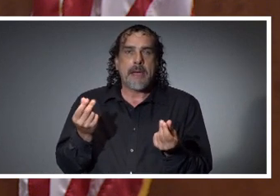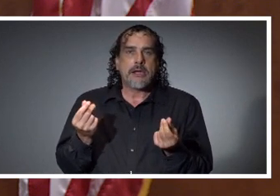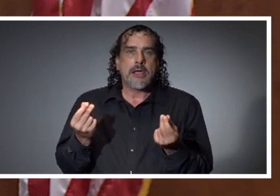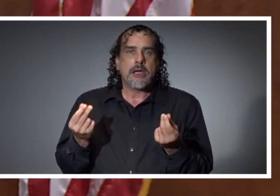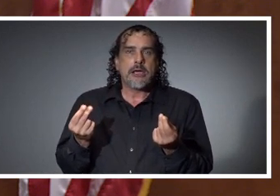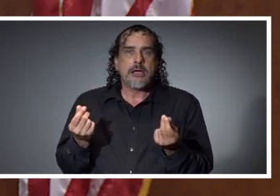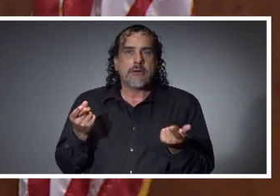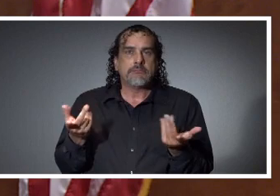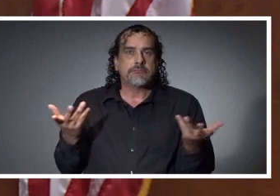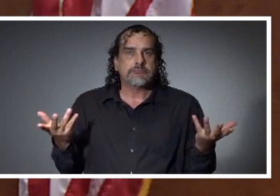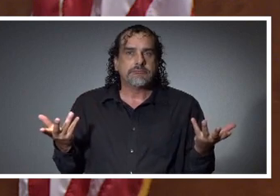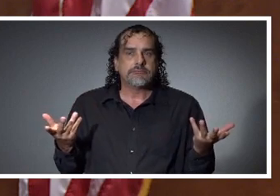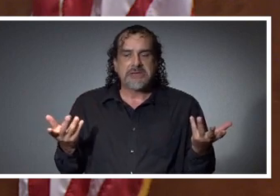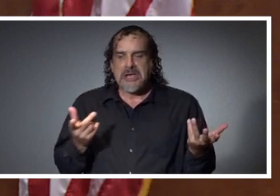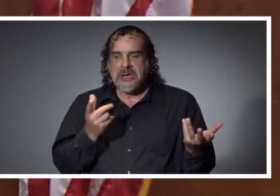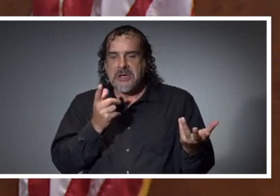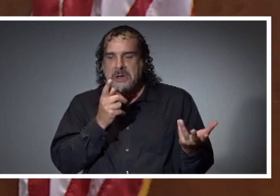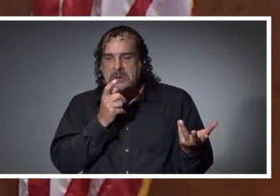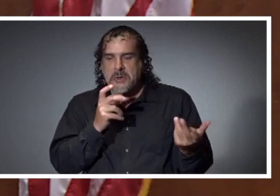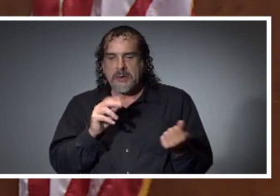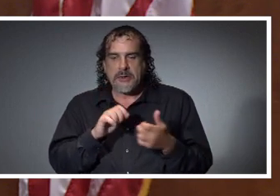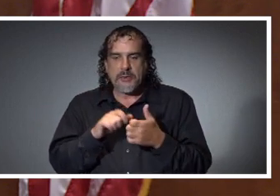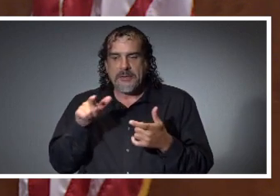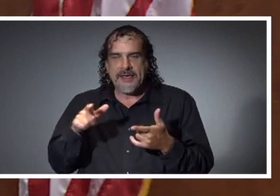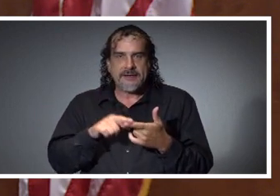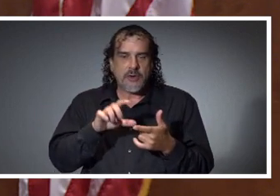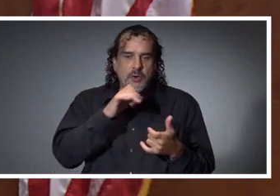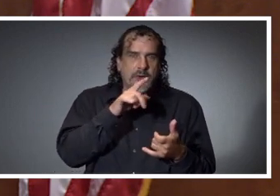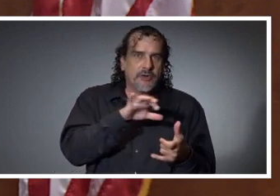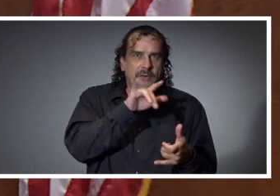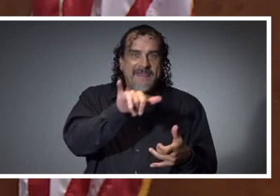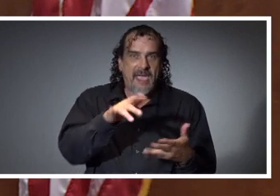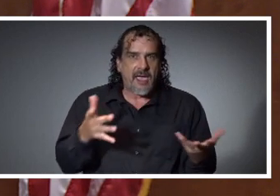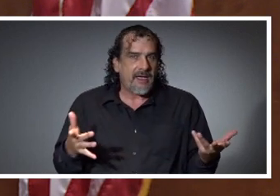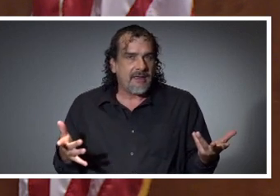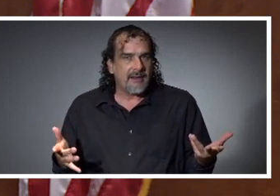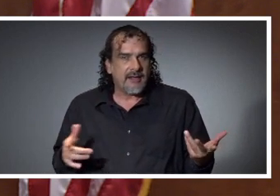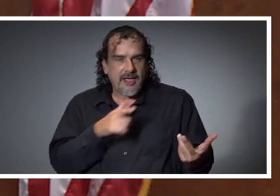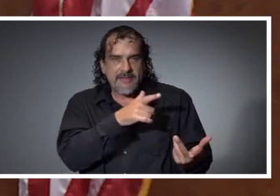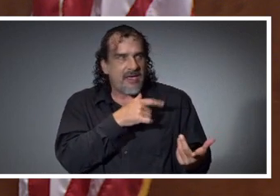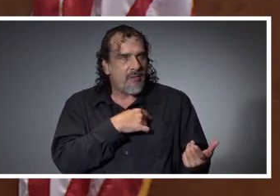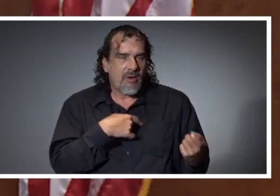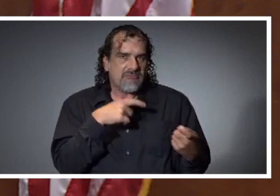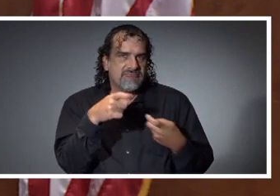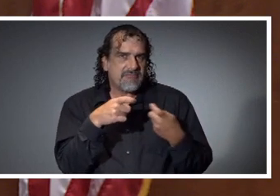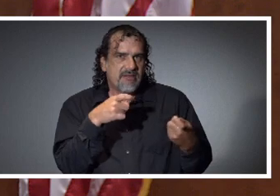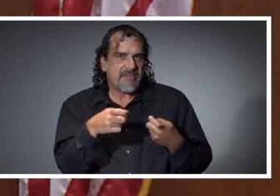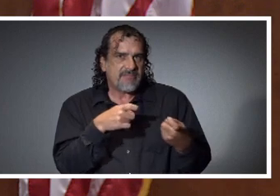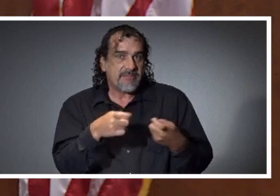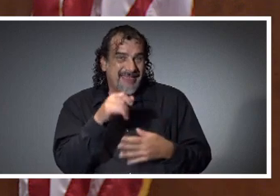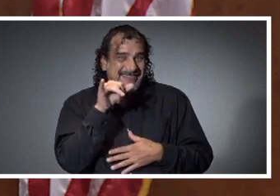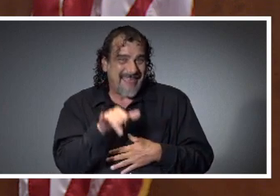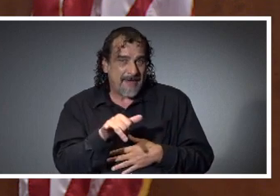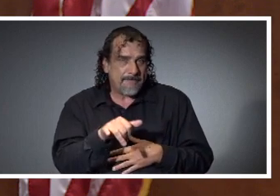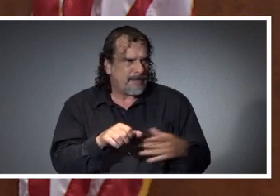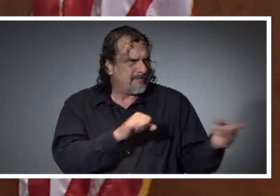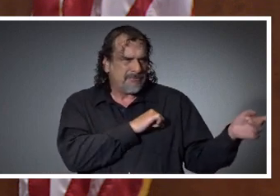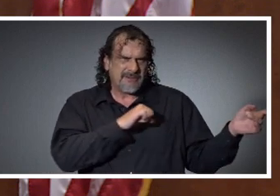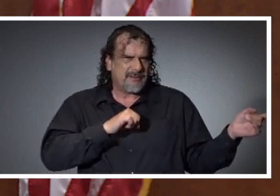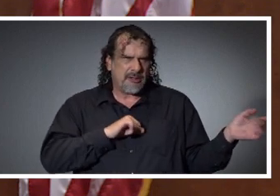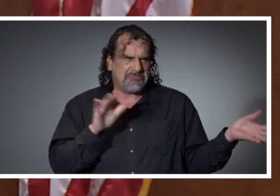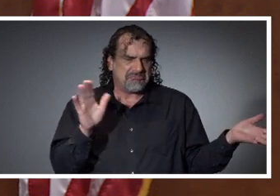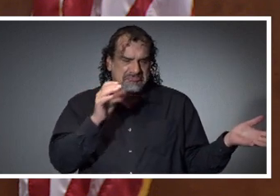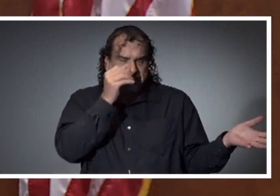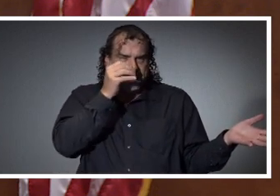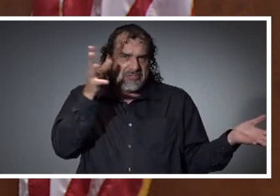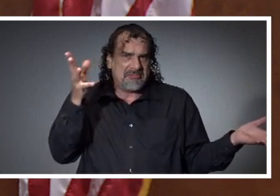naming specific certain projects. They are very, very interested in their ability to do that. The Senate is not interested in that.